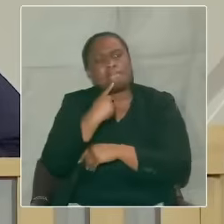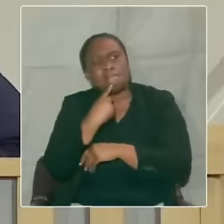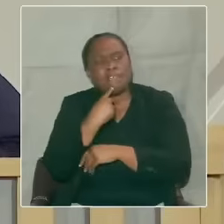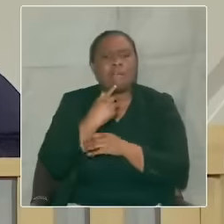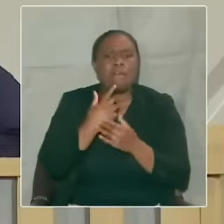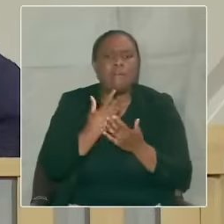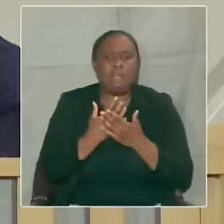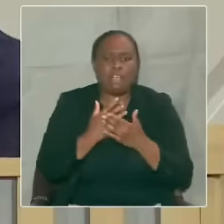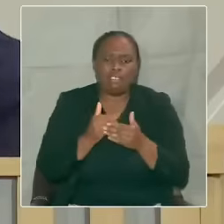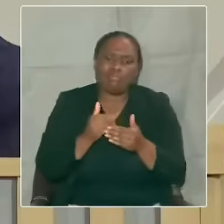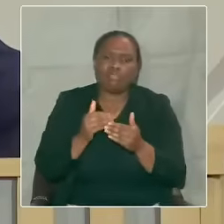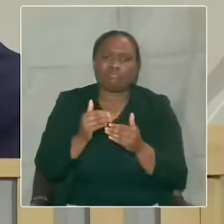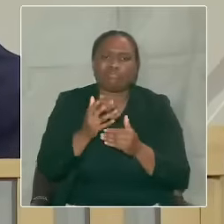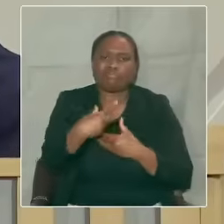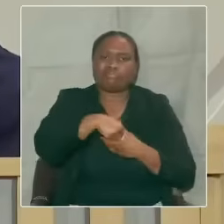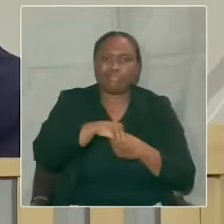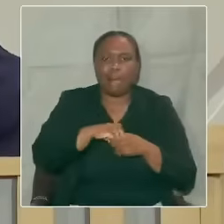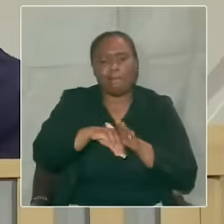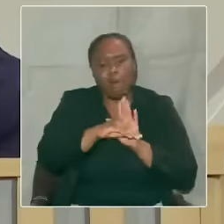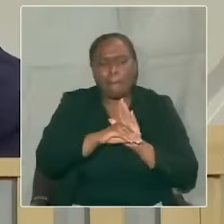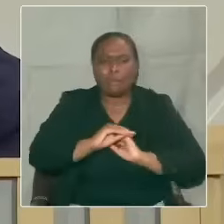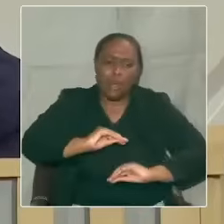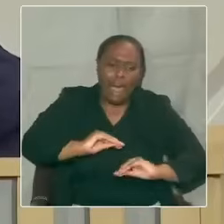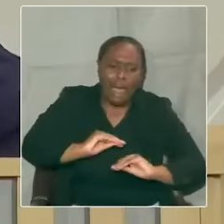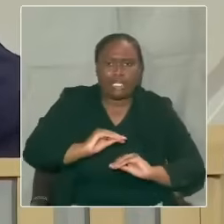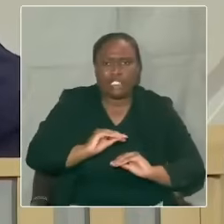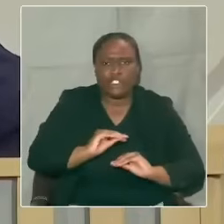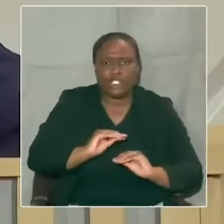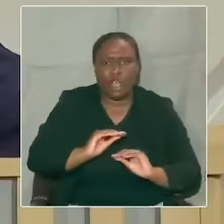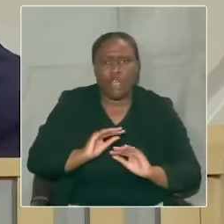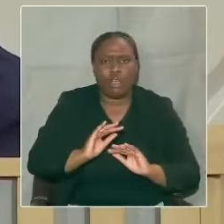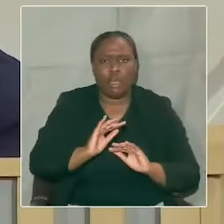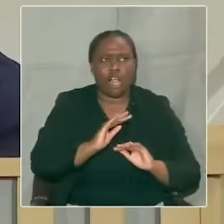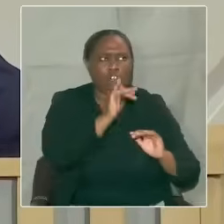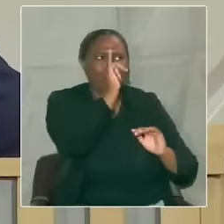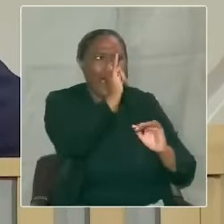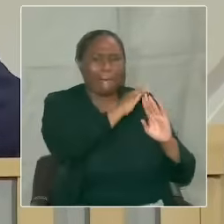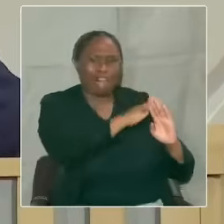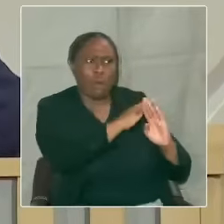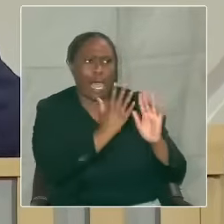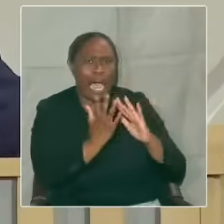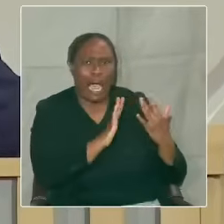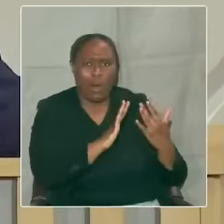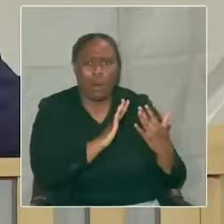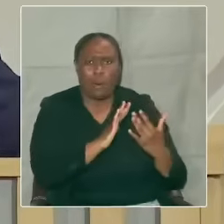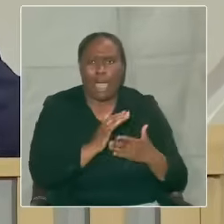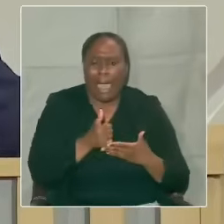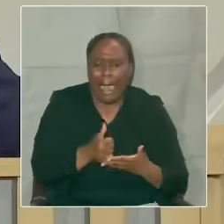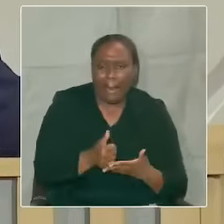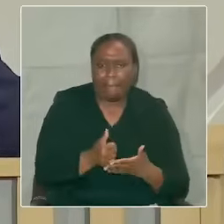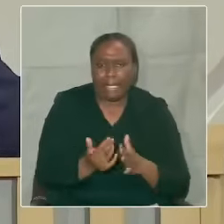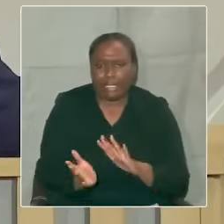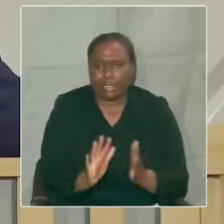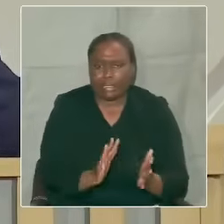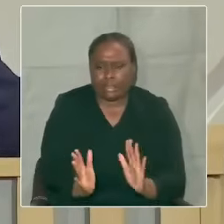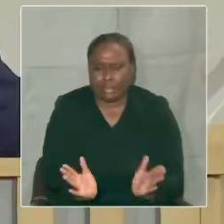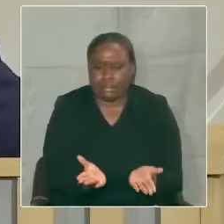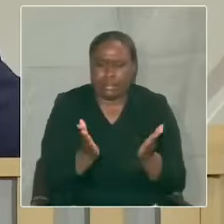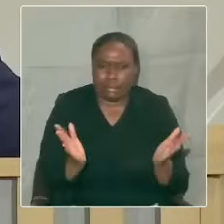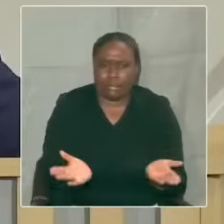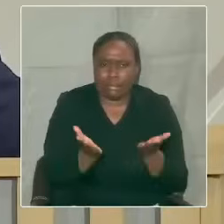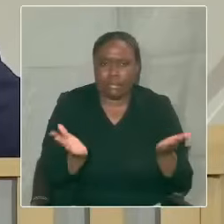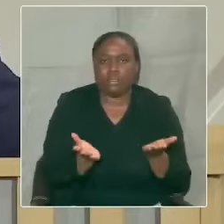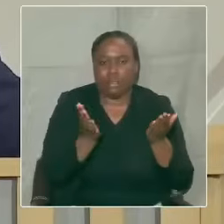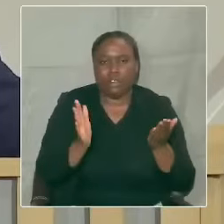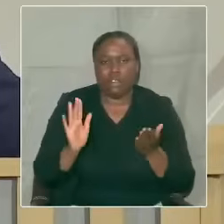reintegration back to the society. Taken together, these three pillars work in concert